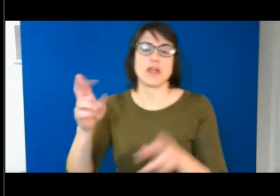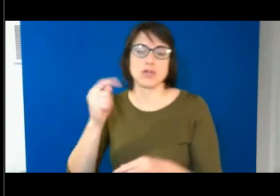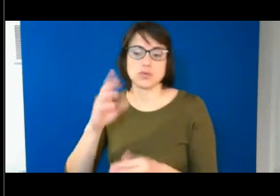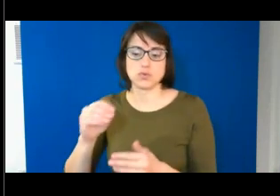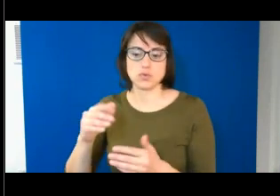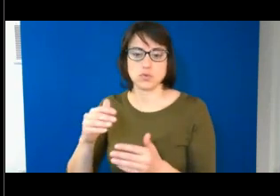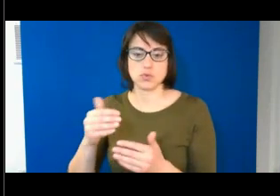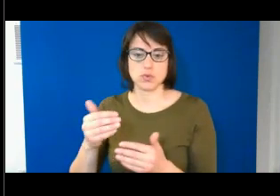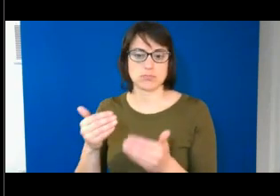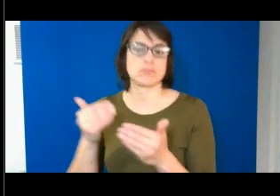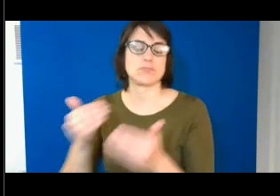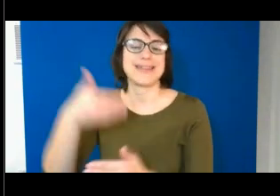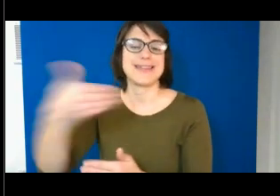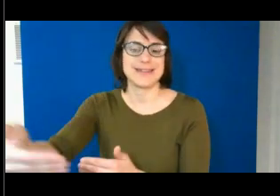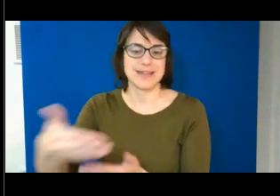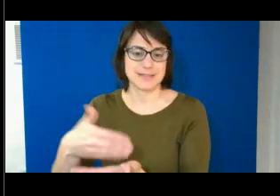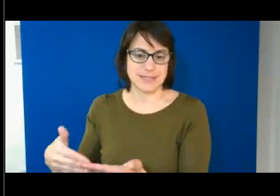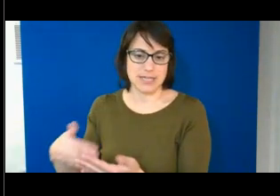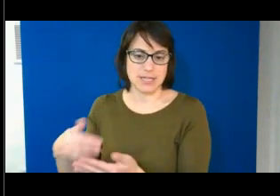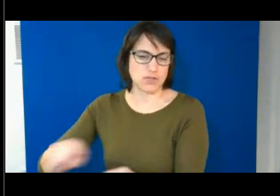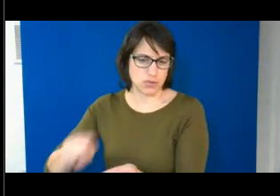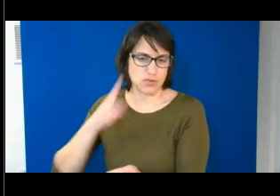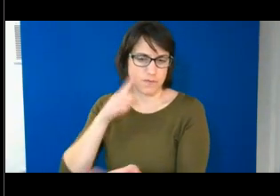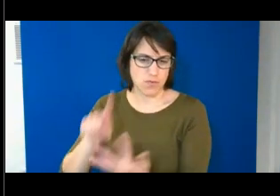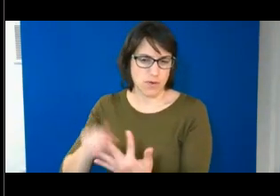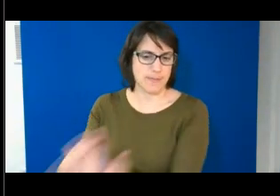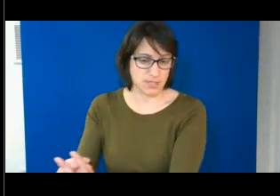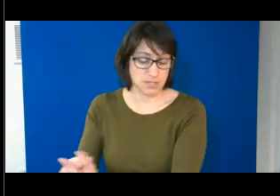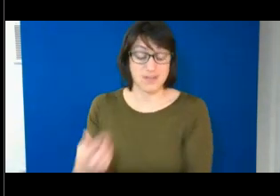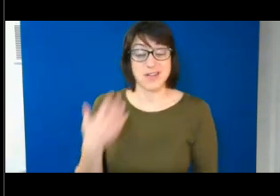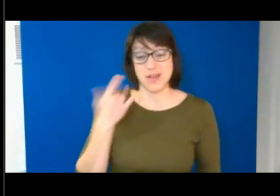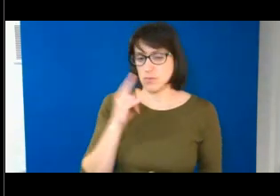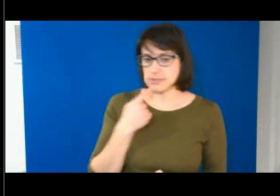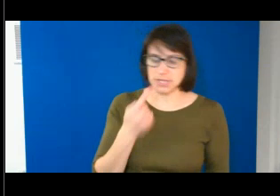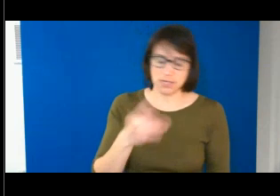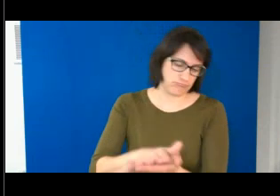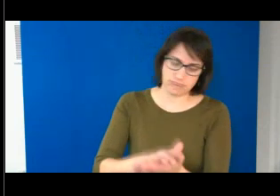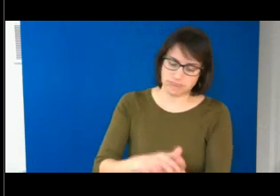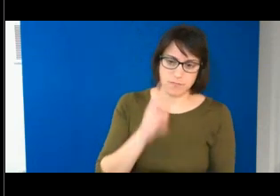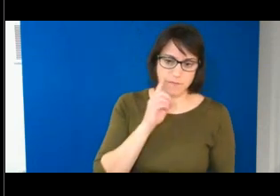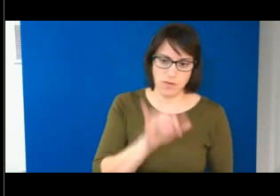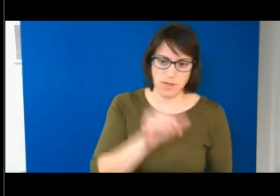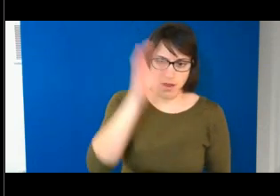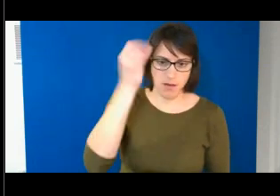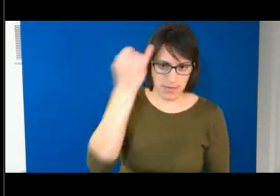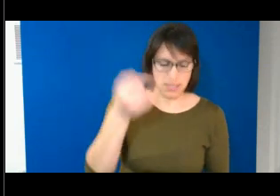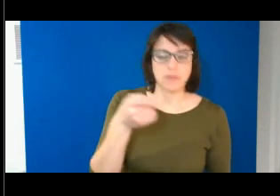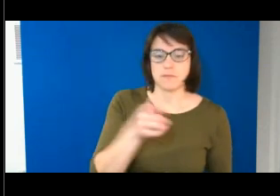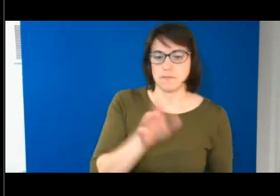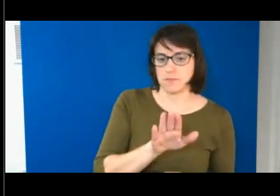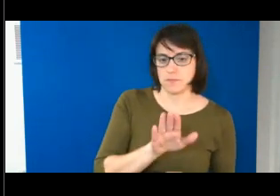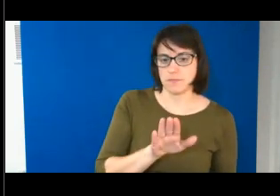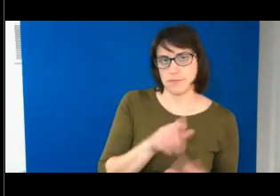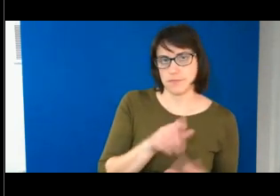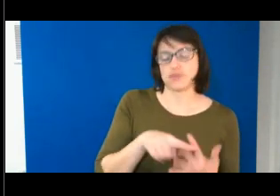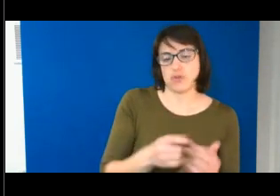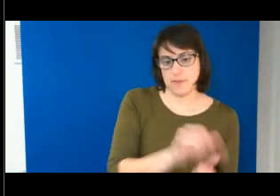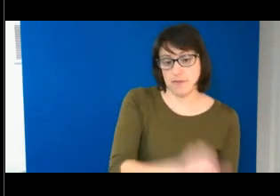fact, I want to give a shout out to them because they started that. So the earlier version of this technology was completely funded